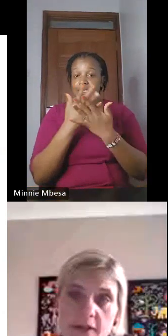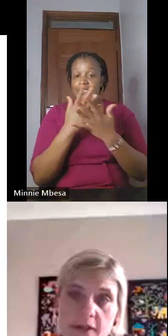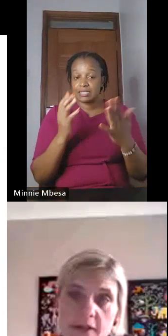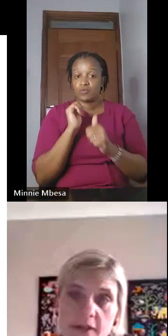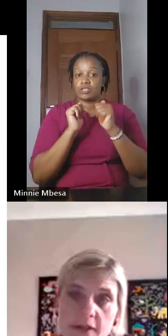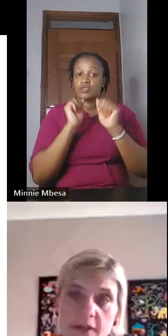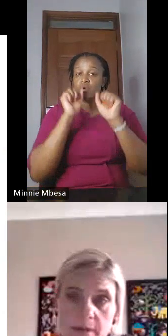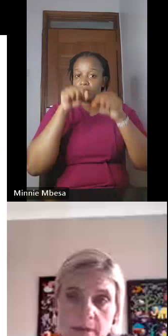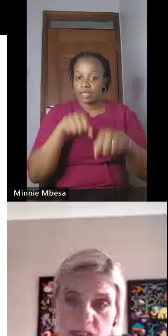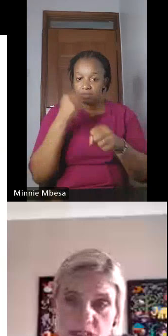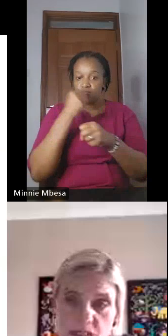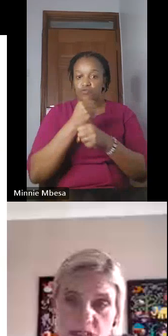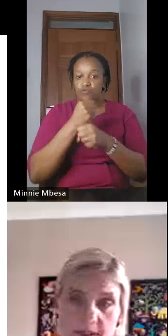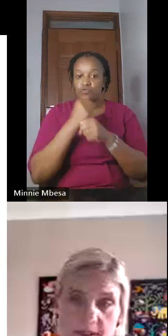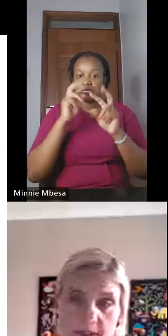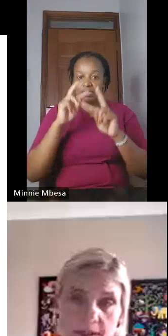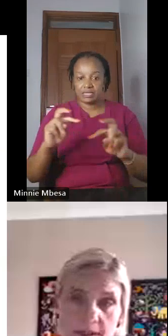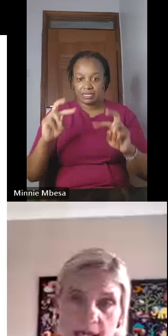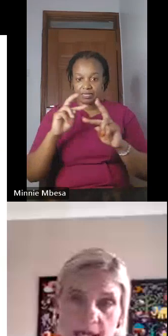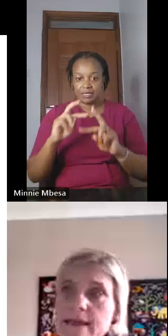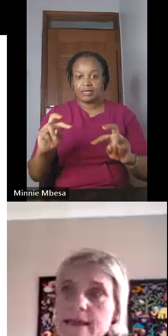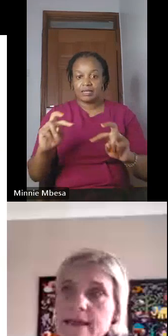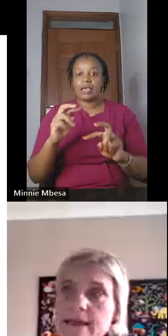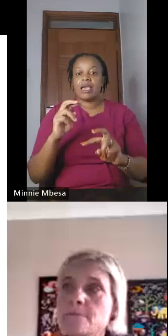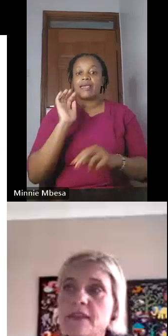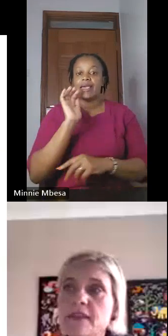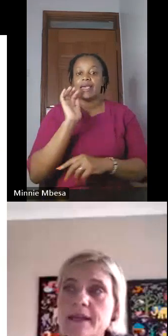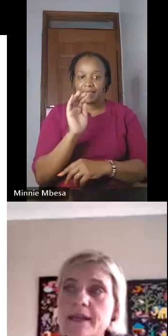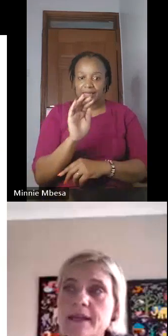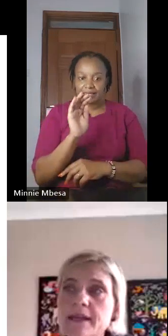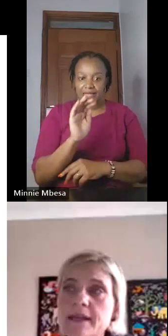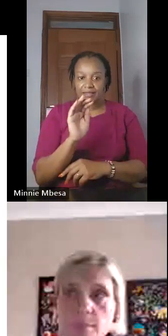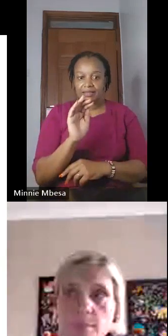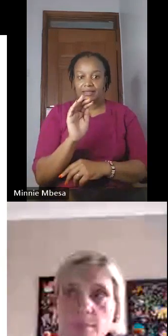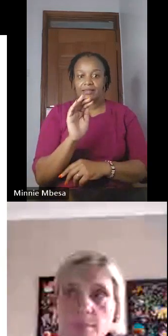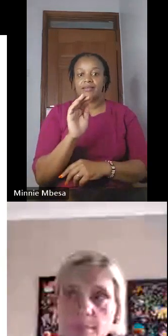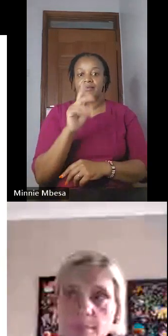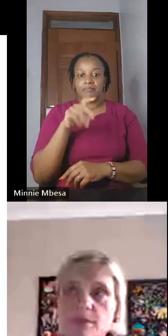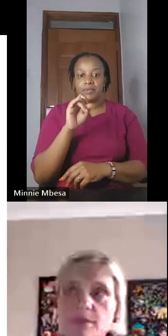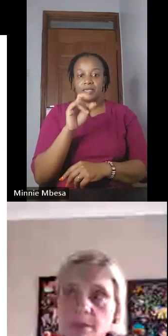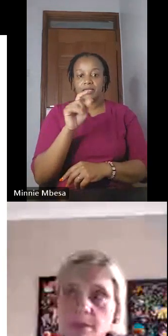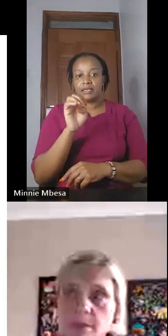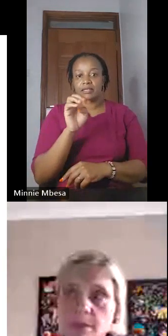ask Mel to put them in the chat in a little while. That is